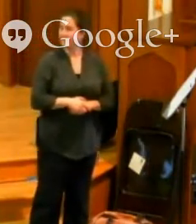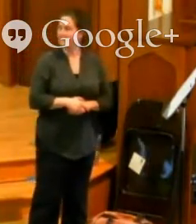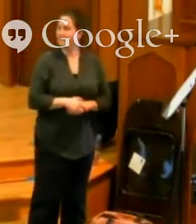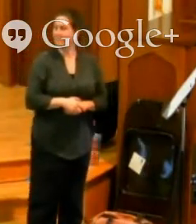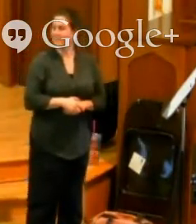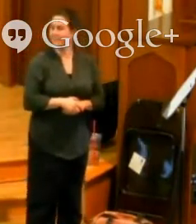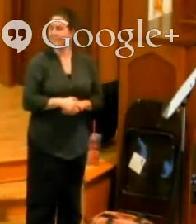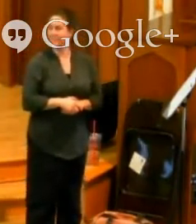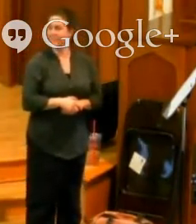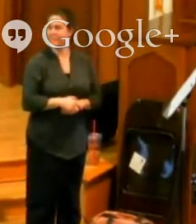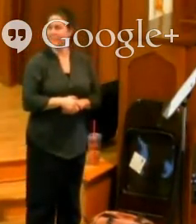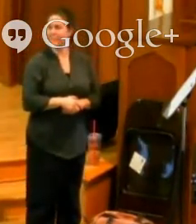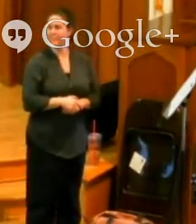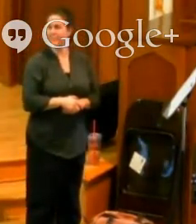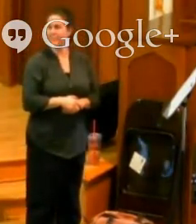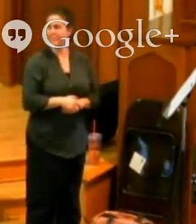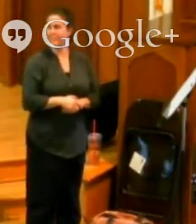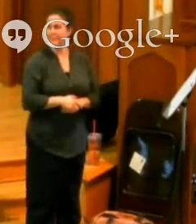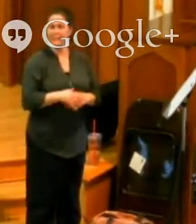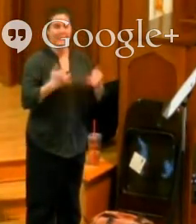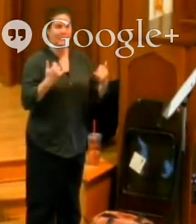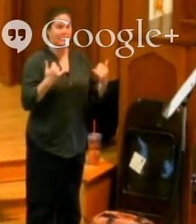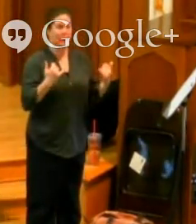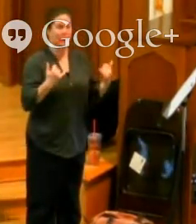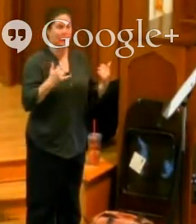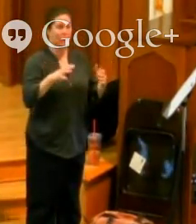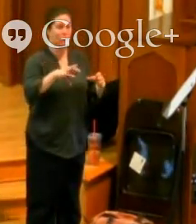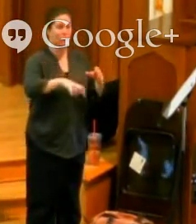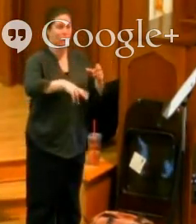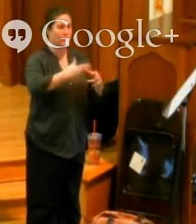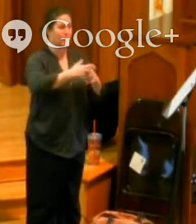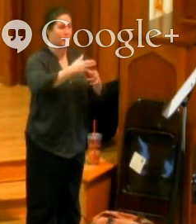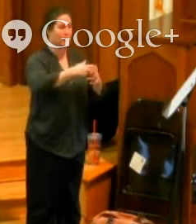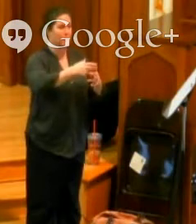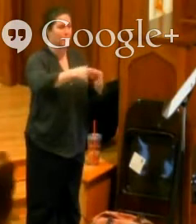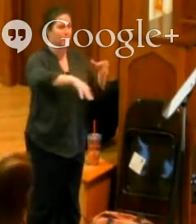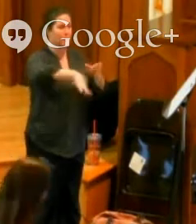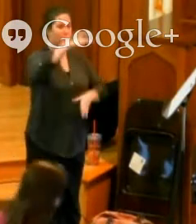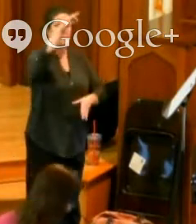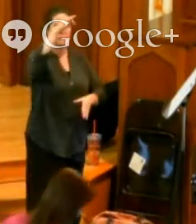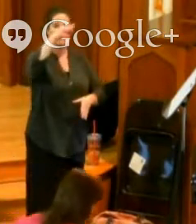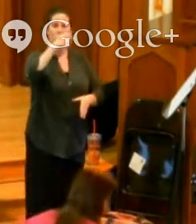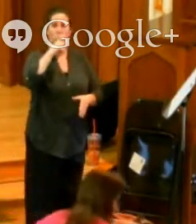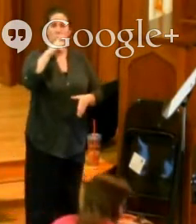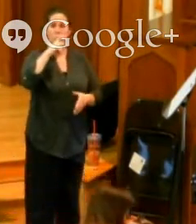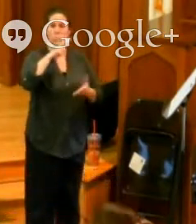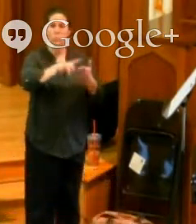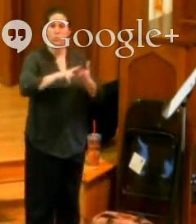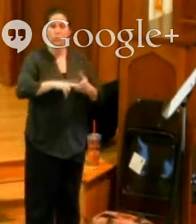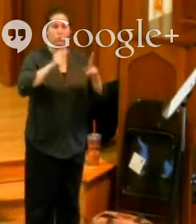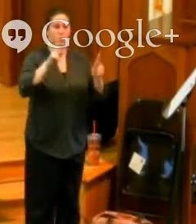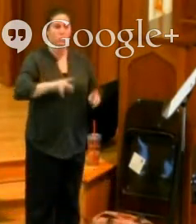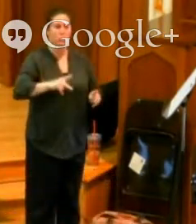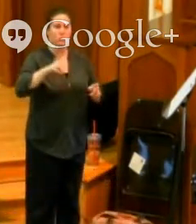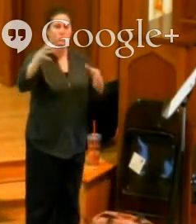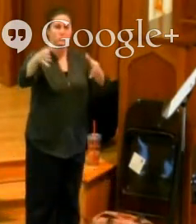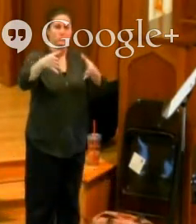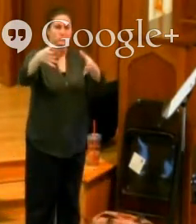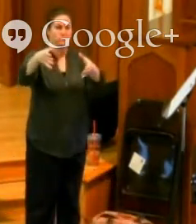All right, we're going to do our drawing. If I can get a registration person to bring me the...